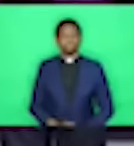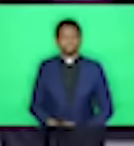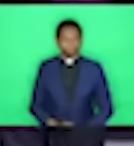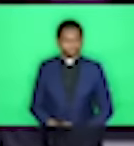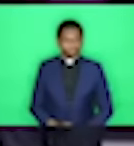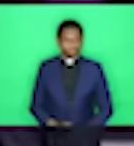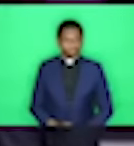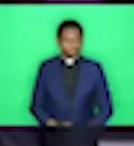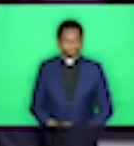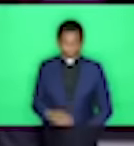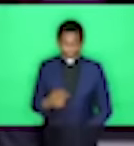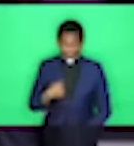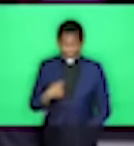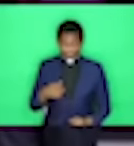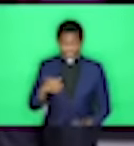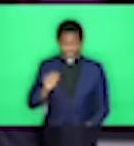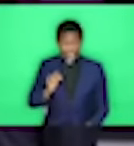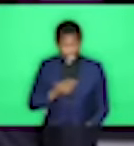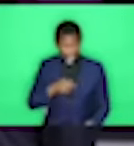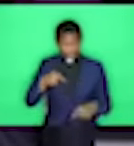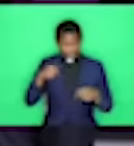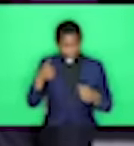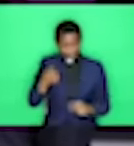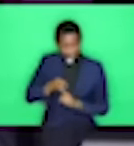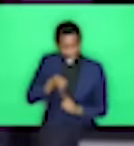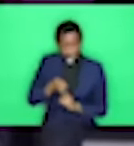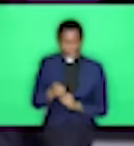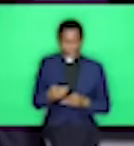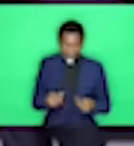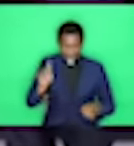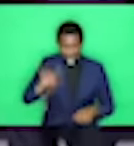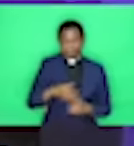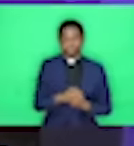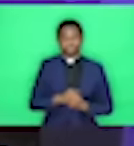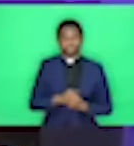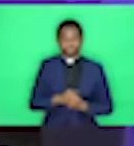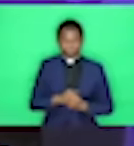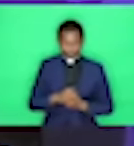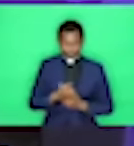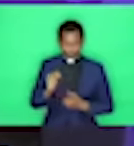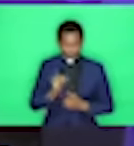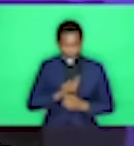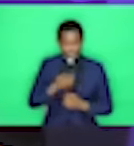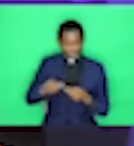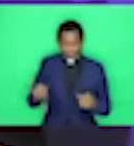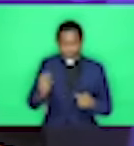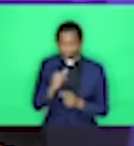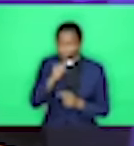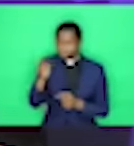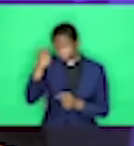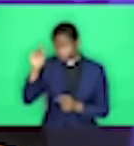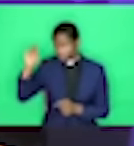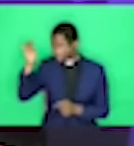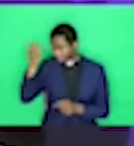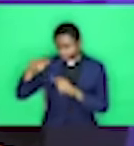Yen ara assassin. This is our land. Yen ara. It is for us. It's not for politicians. And